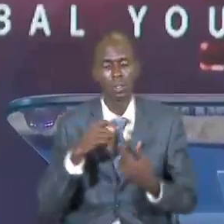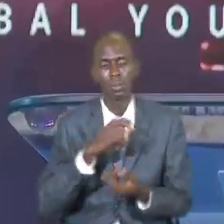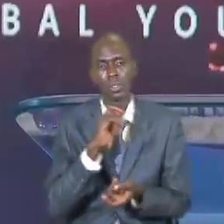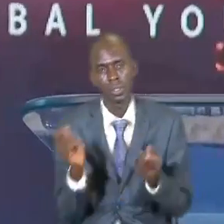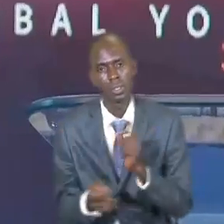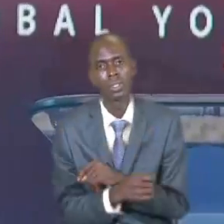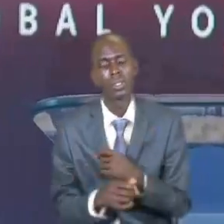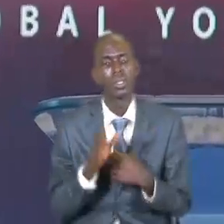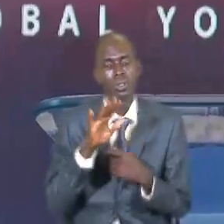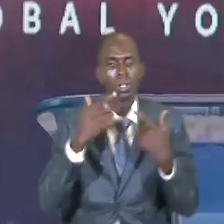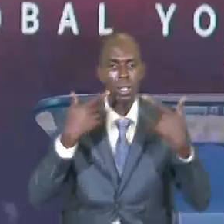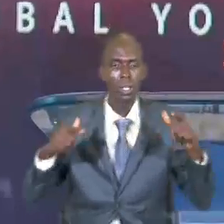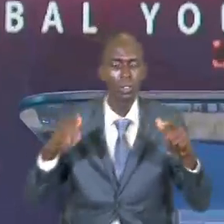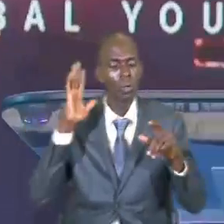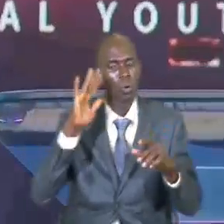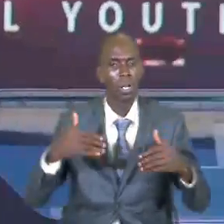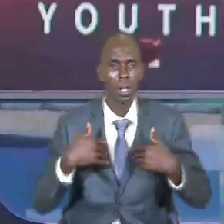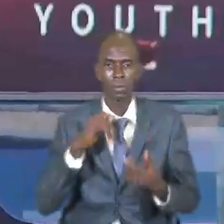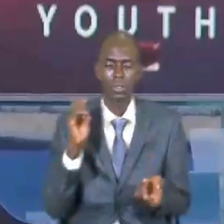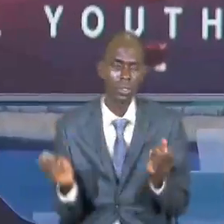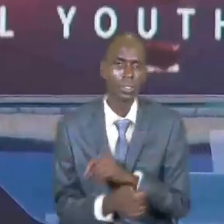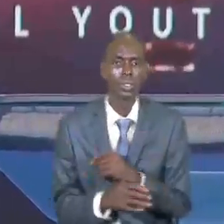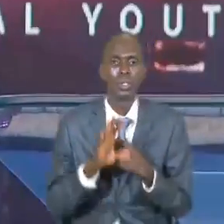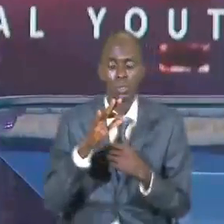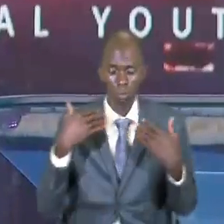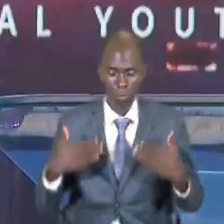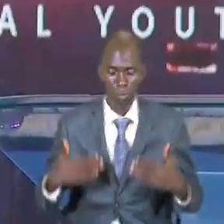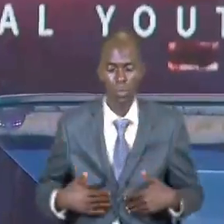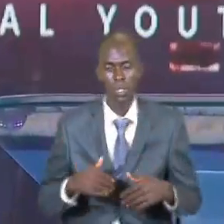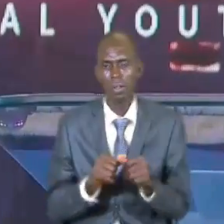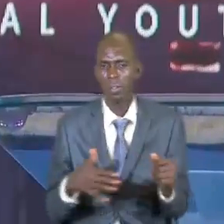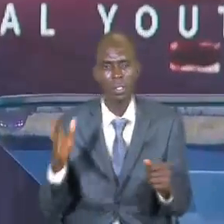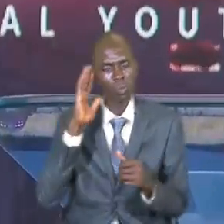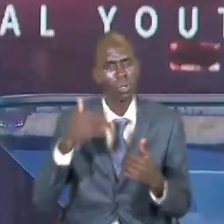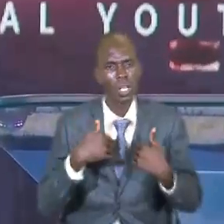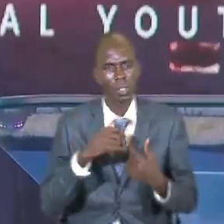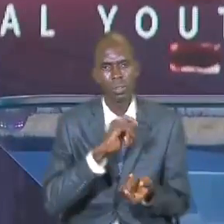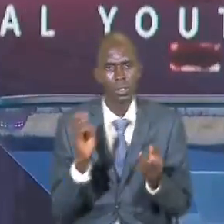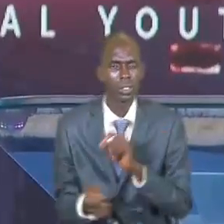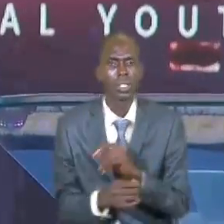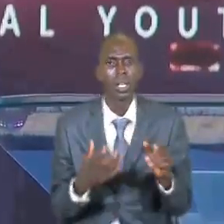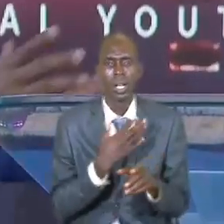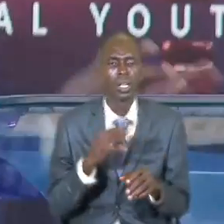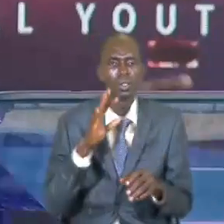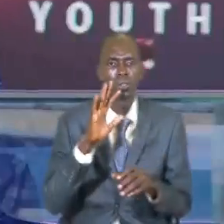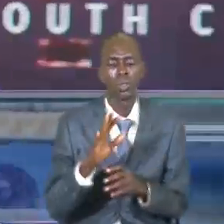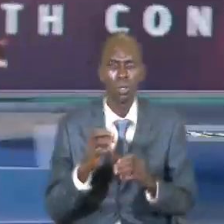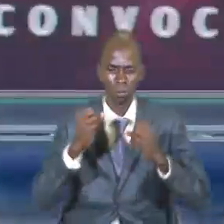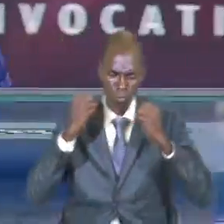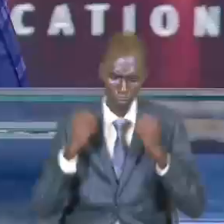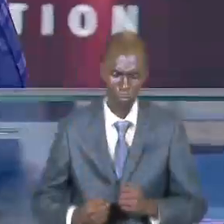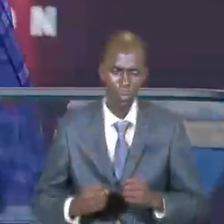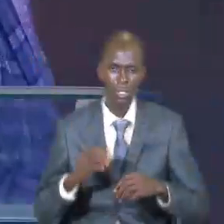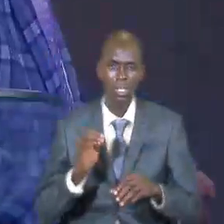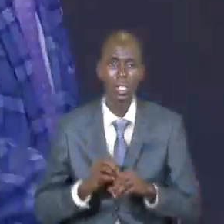Your outlook would have changed. And then your vibrance in life, vitality, your vigor in life, everything would have